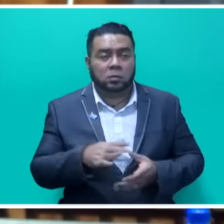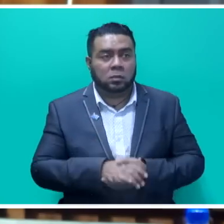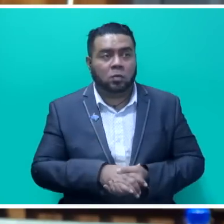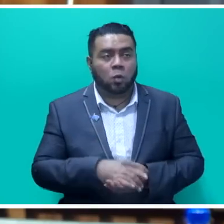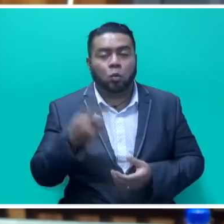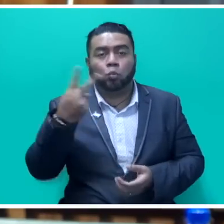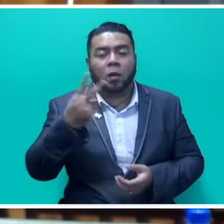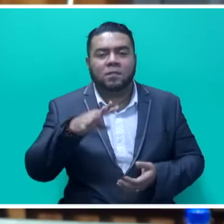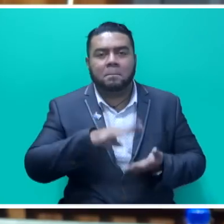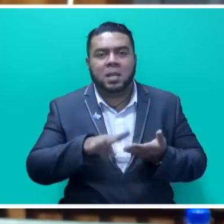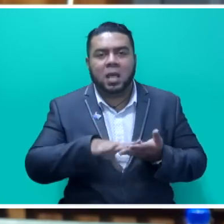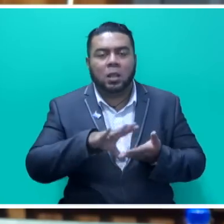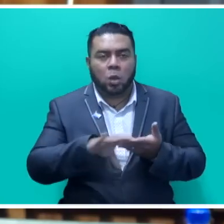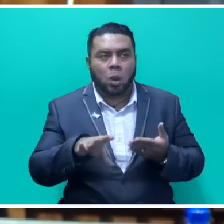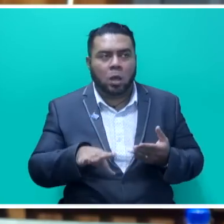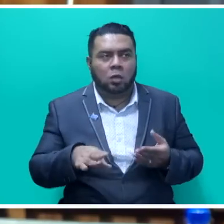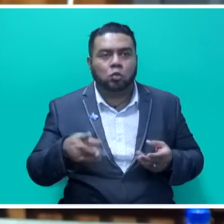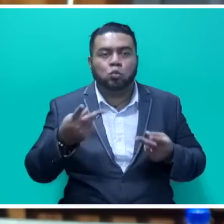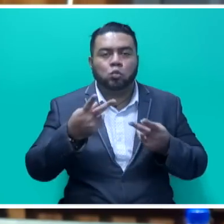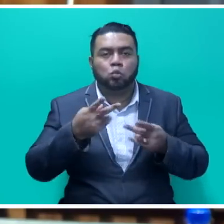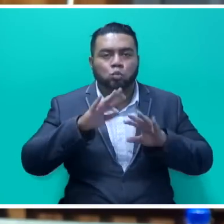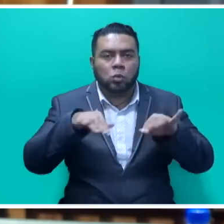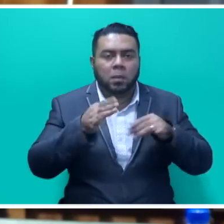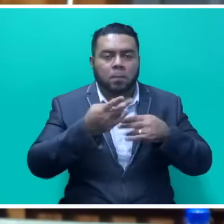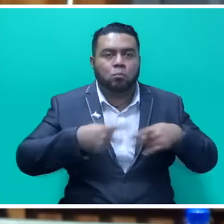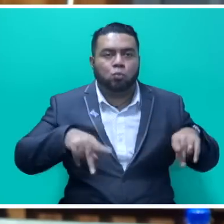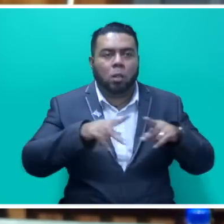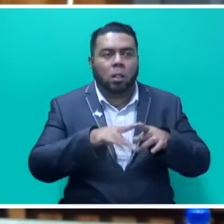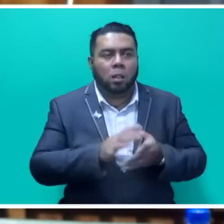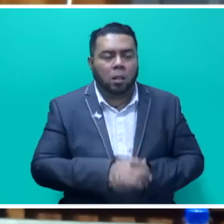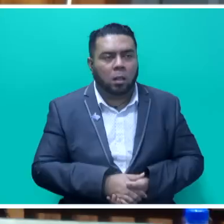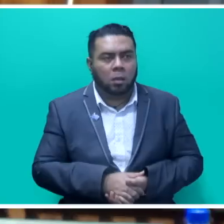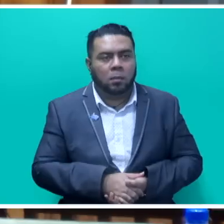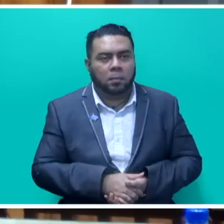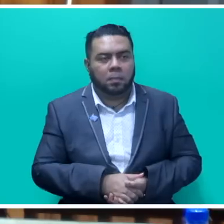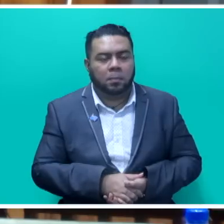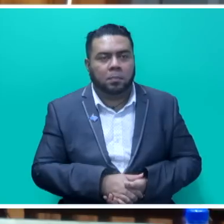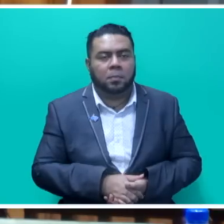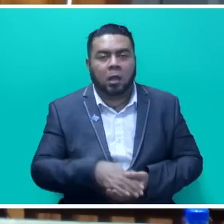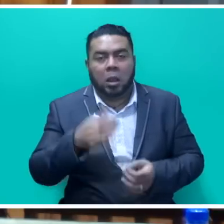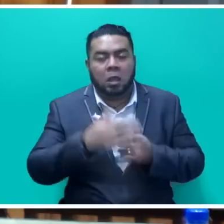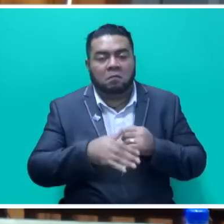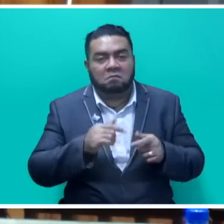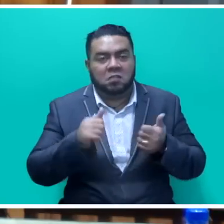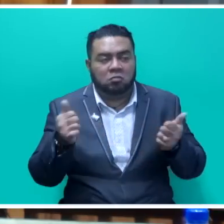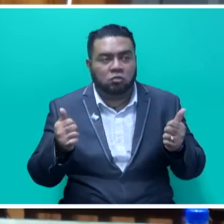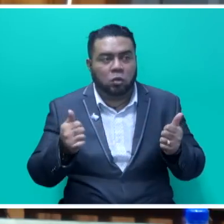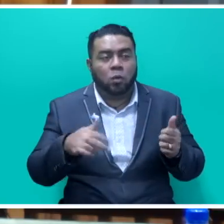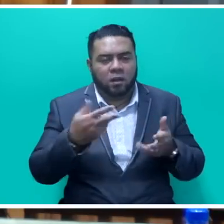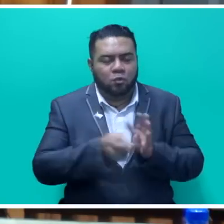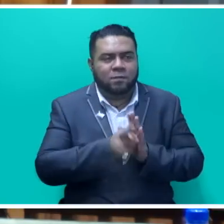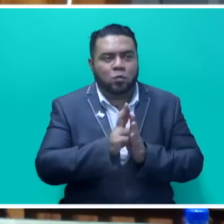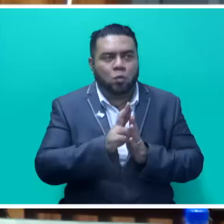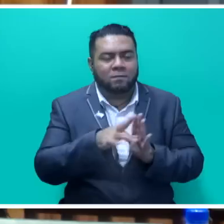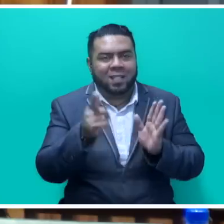$12 million swimming pool scam. Mr. Speaker, there will also be a review and reform